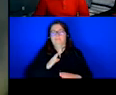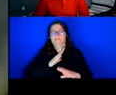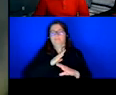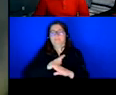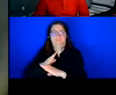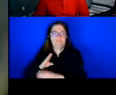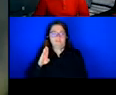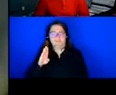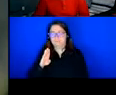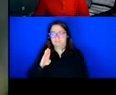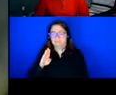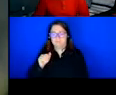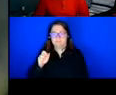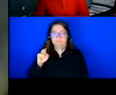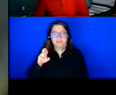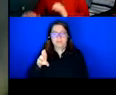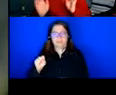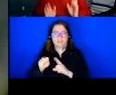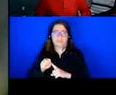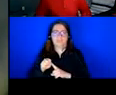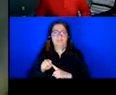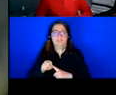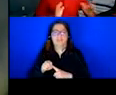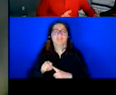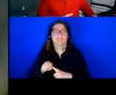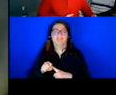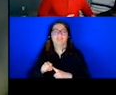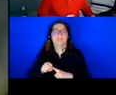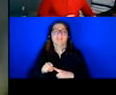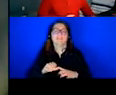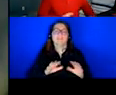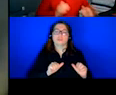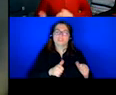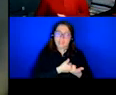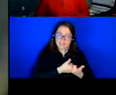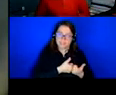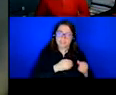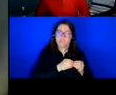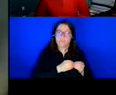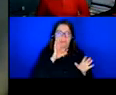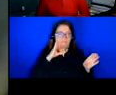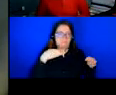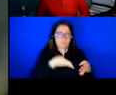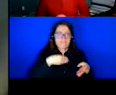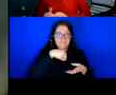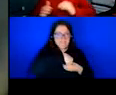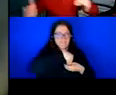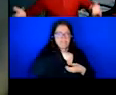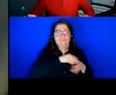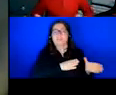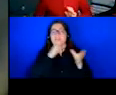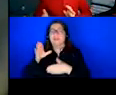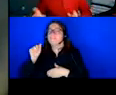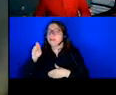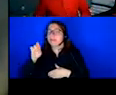are external forces making things harder as well. So I want to say challenges are more internal focused, barriers are more external focused. So these